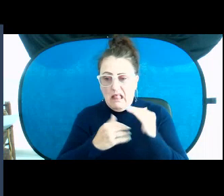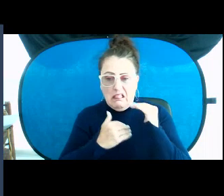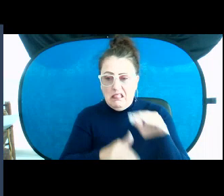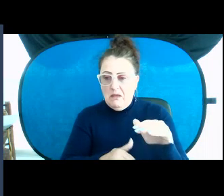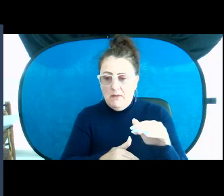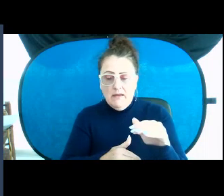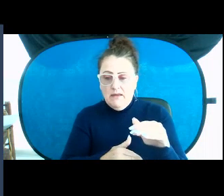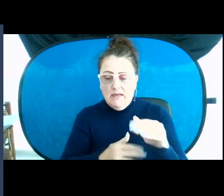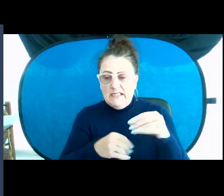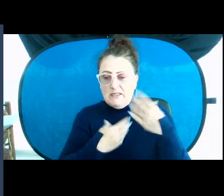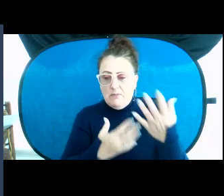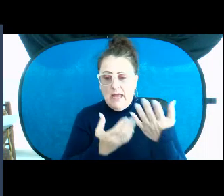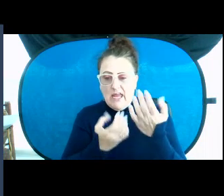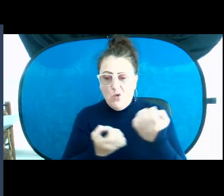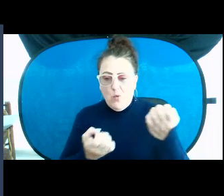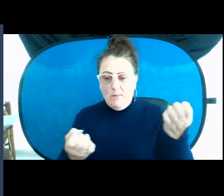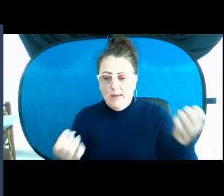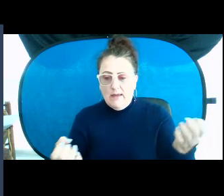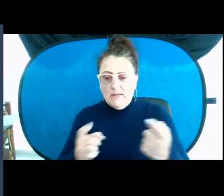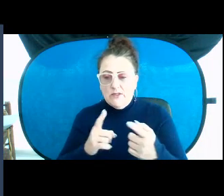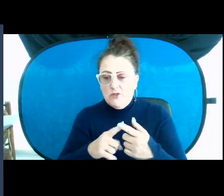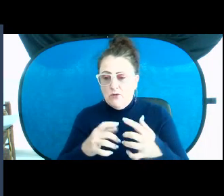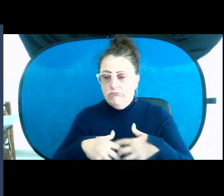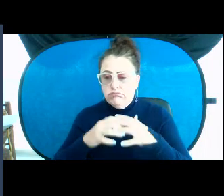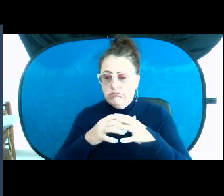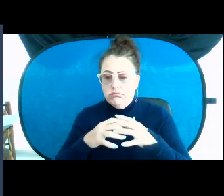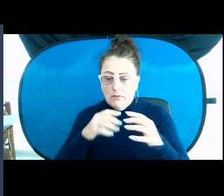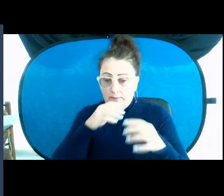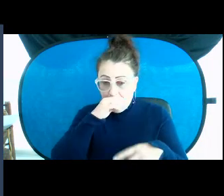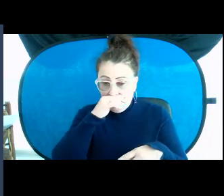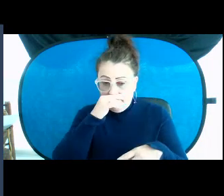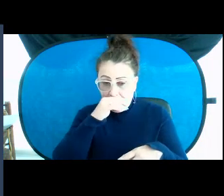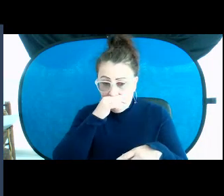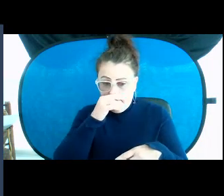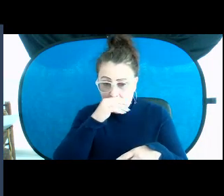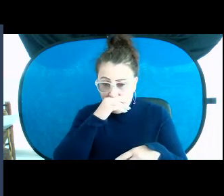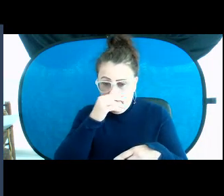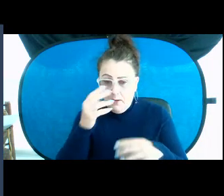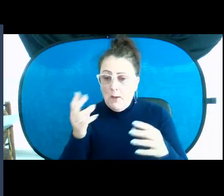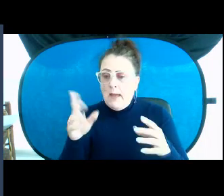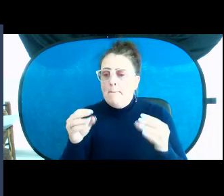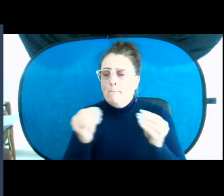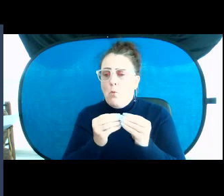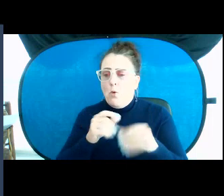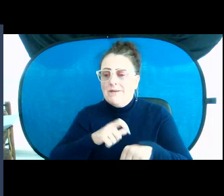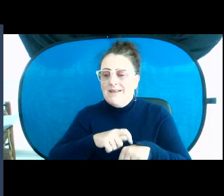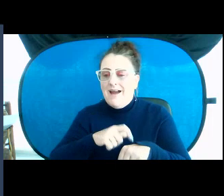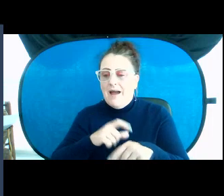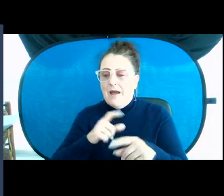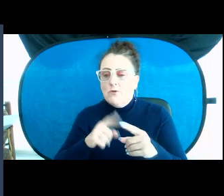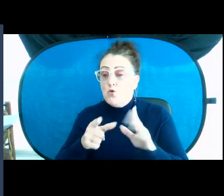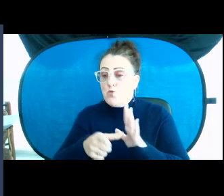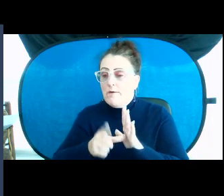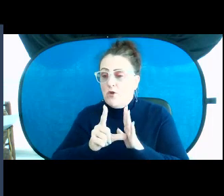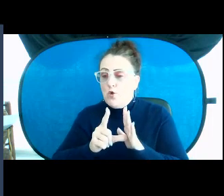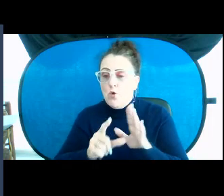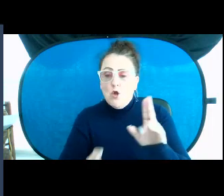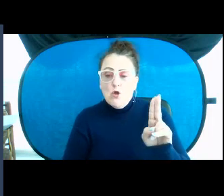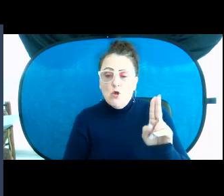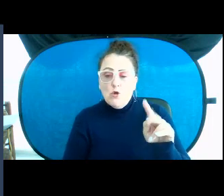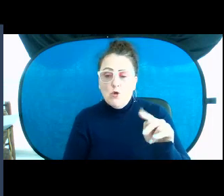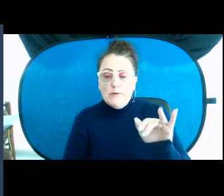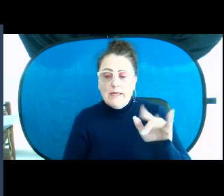necessary to begin project construction. Additionally, Caltrans needed more time to complete utility reviews and permits to receive